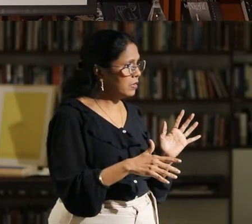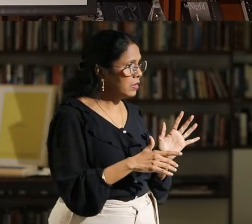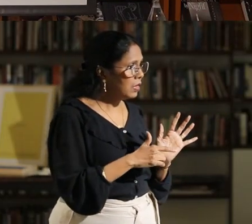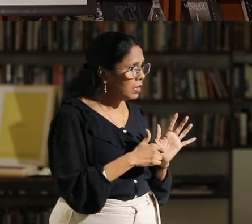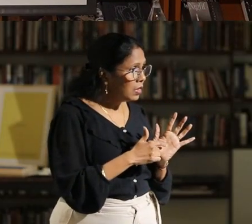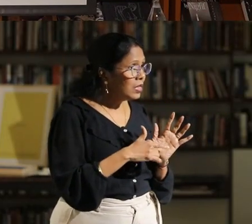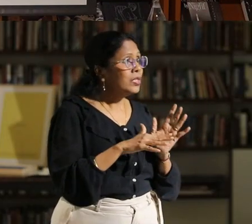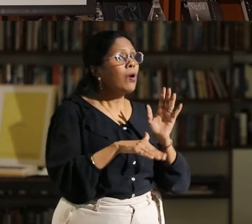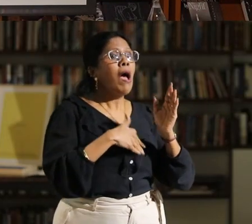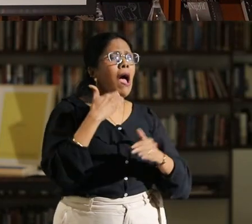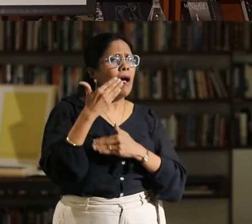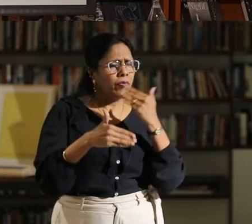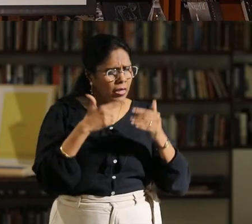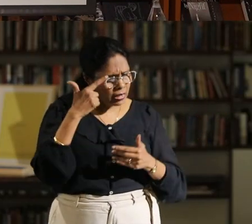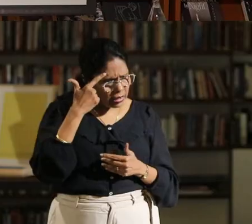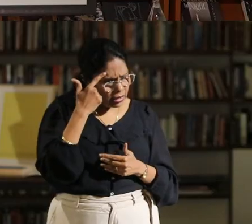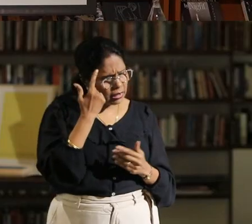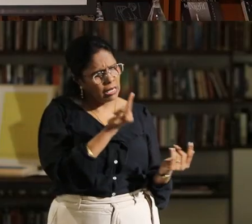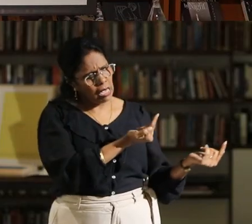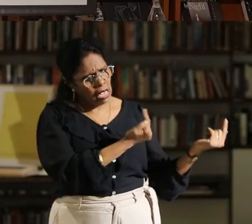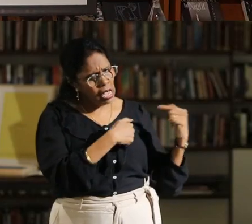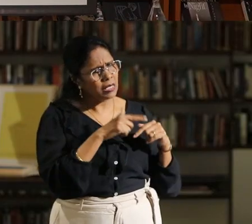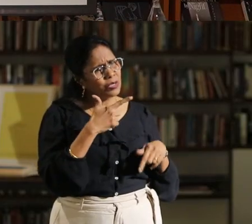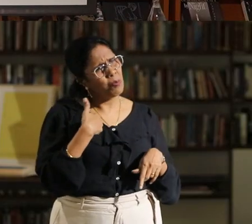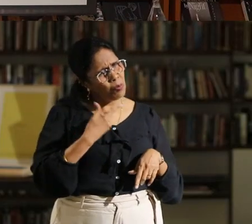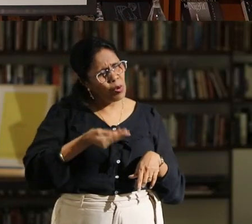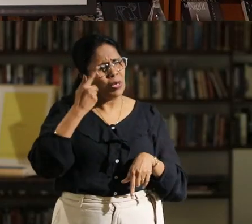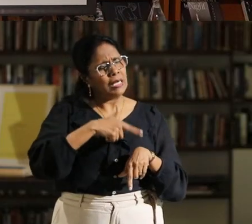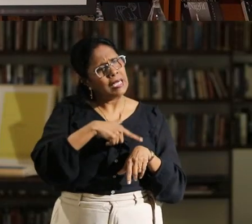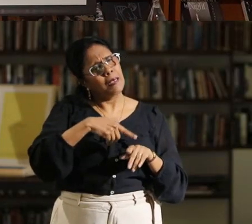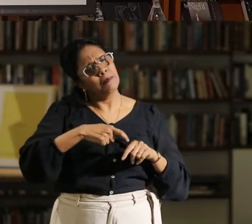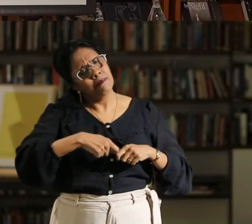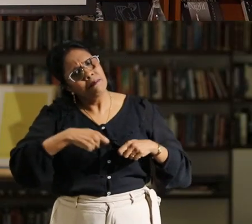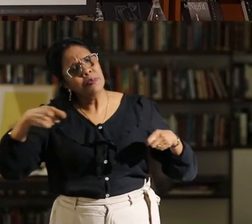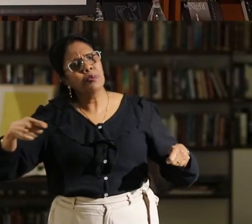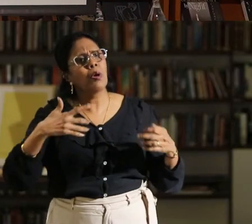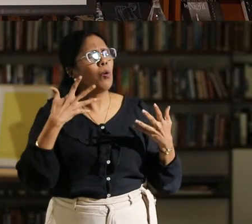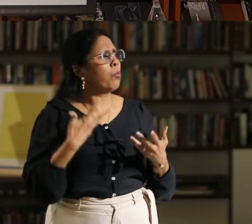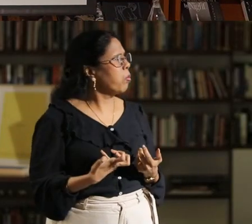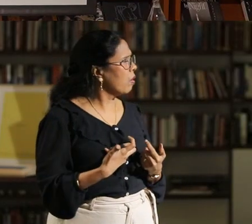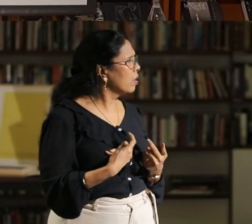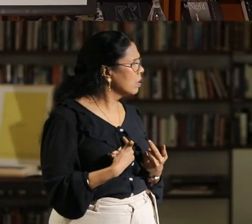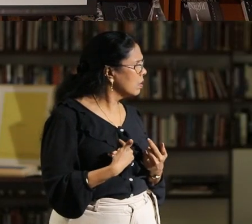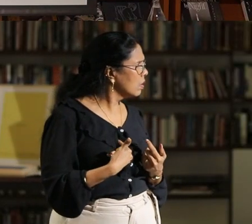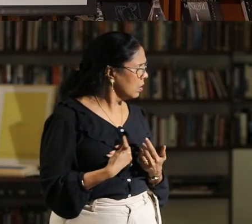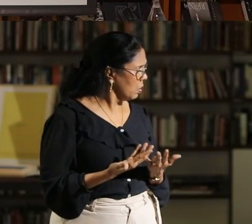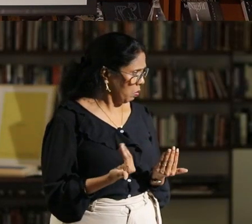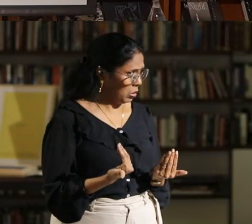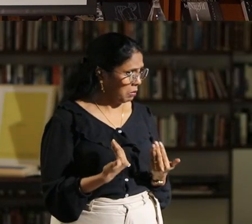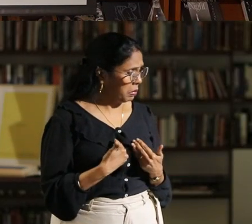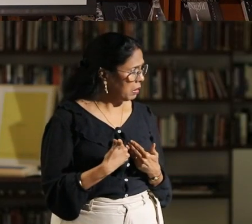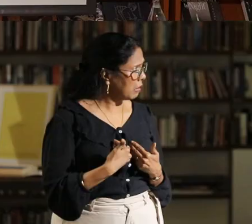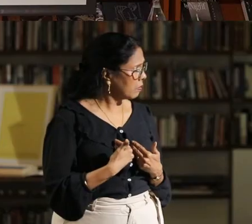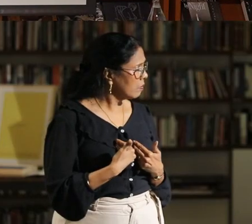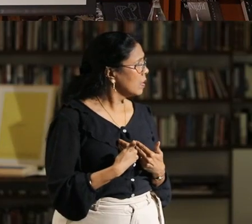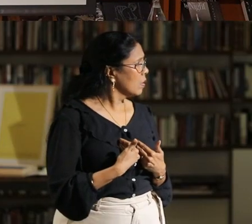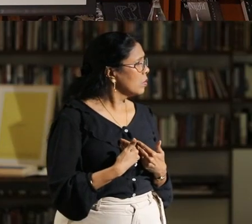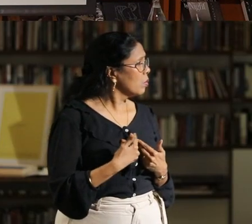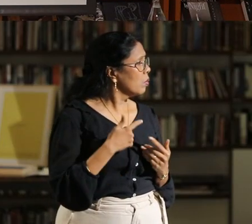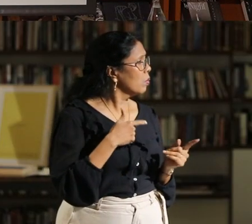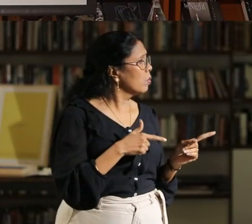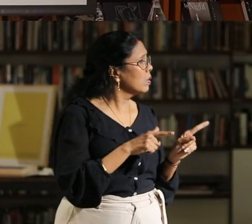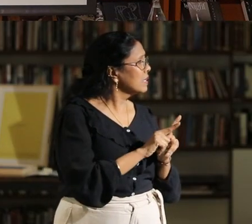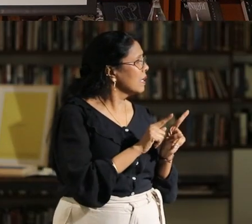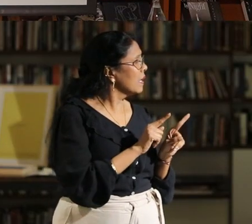do something which is more long-lasting? And I said, well, why don't we create a primer? Because if what I've understood from